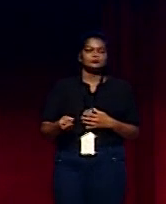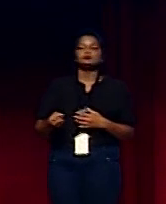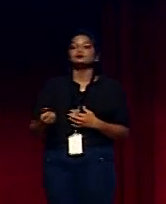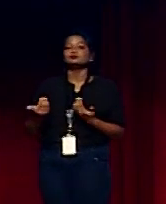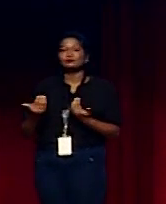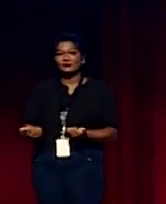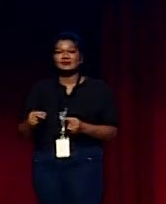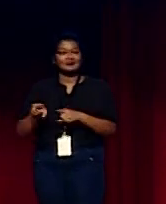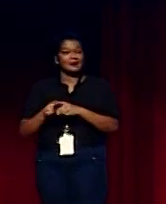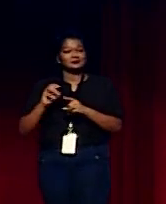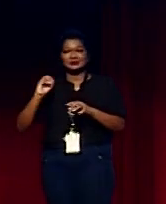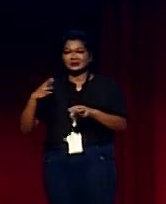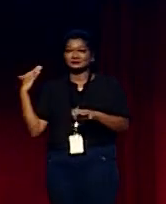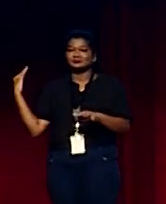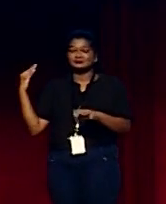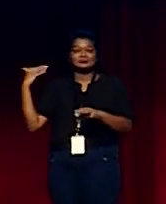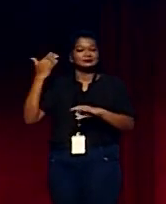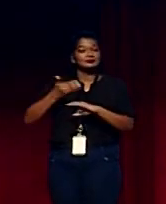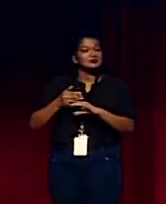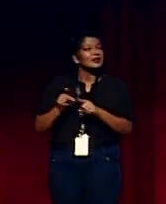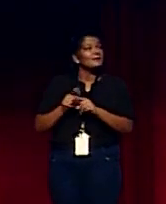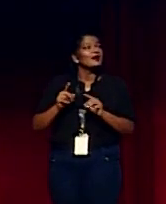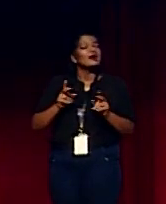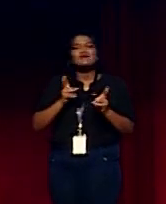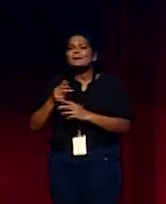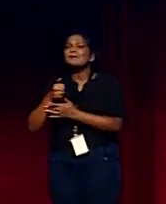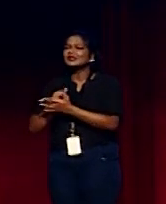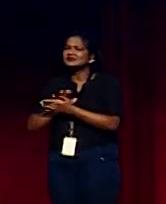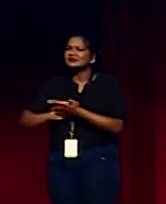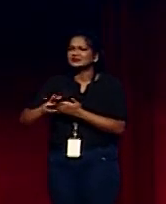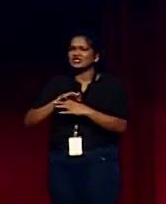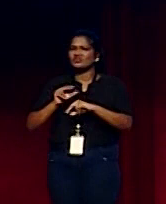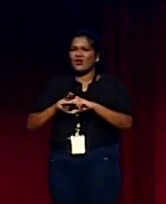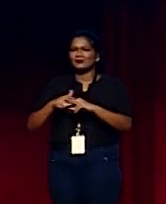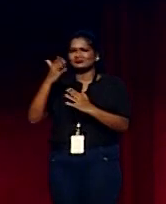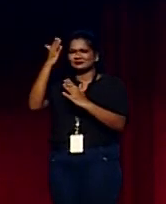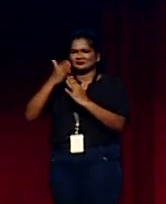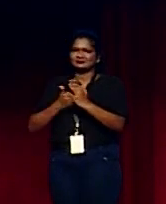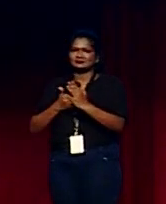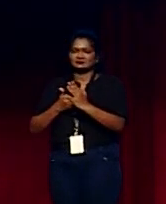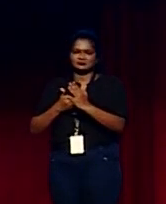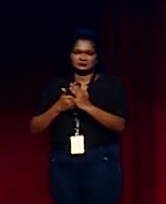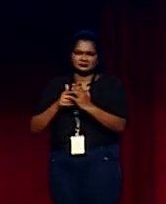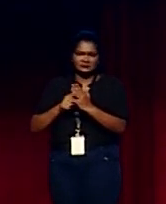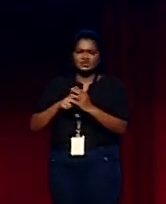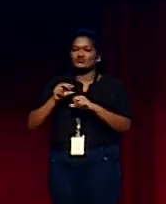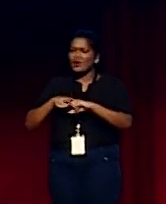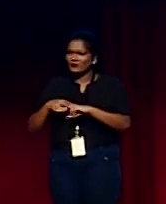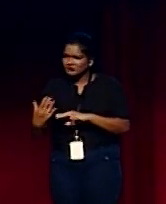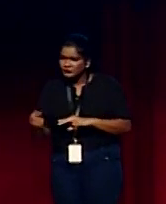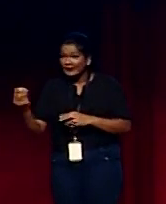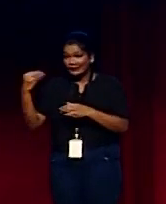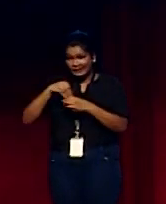Well, and from this kind of fairly basic format, you can integrate formulas, you